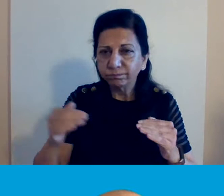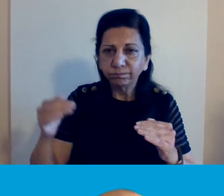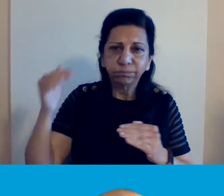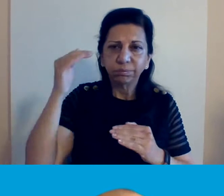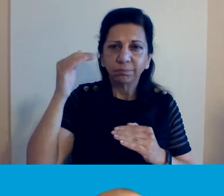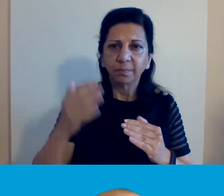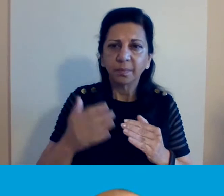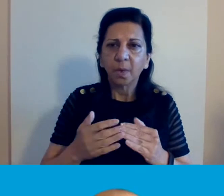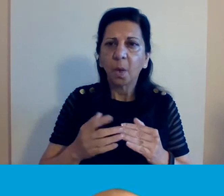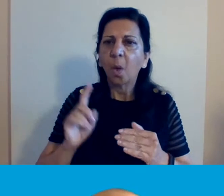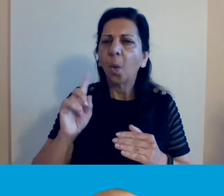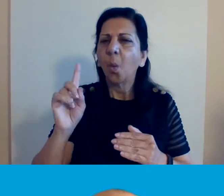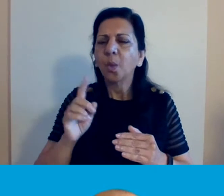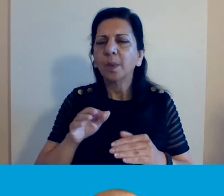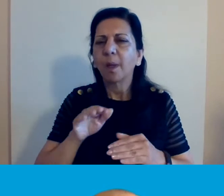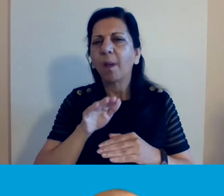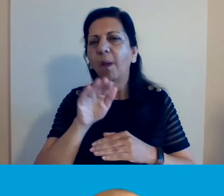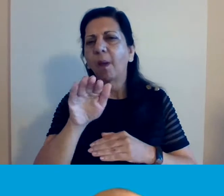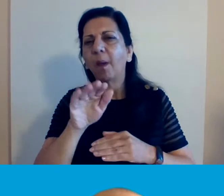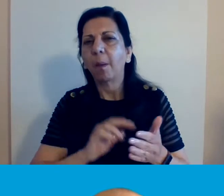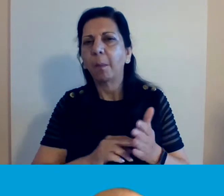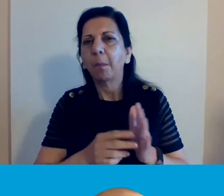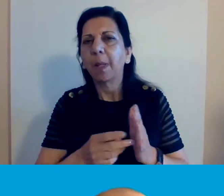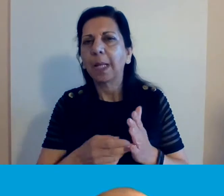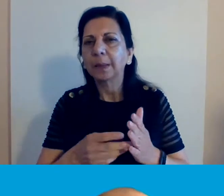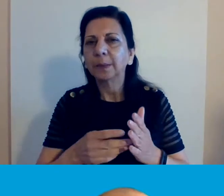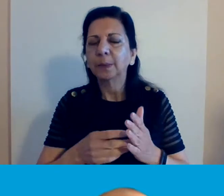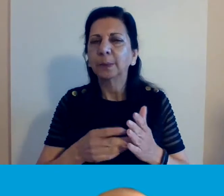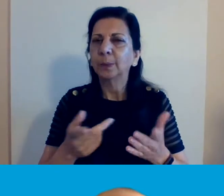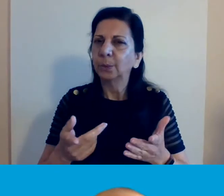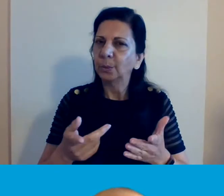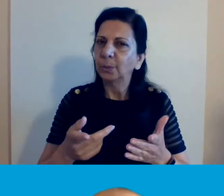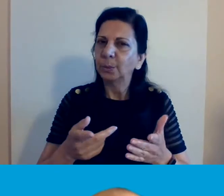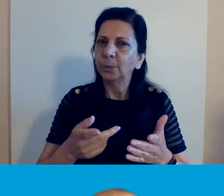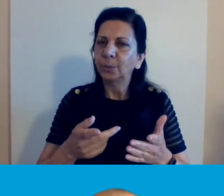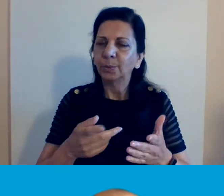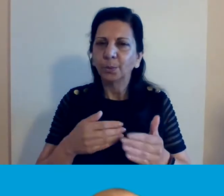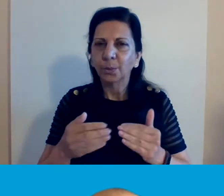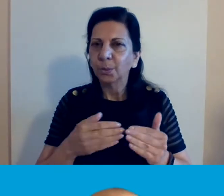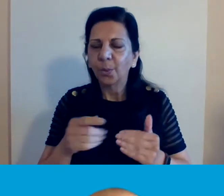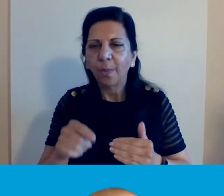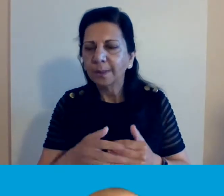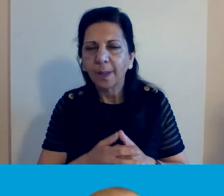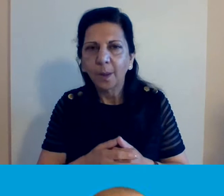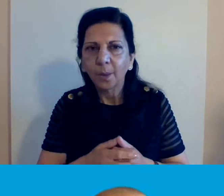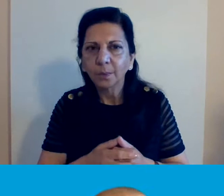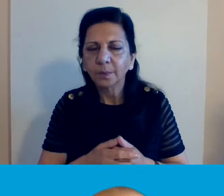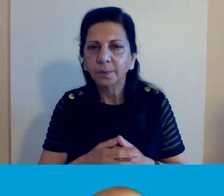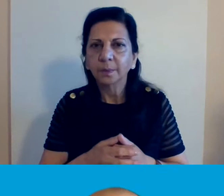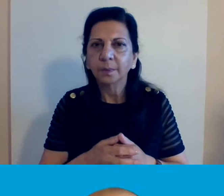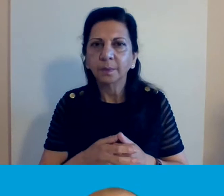And what are the plans generally to deal with this in terms of the restoration? Chris, Brigid?